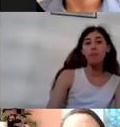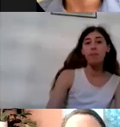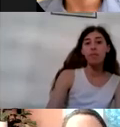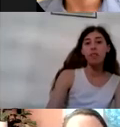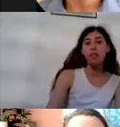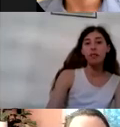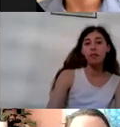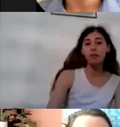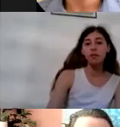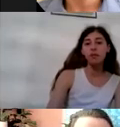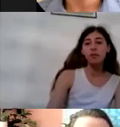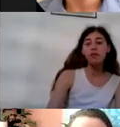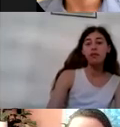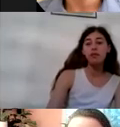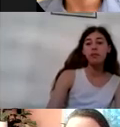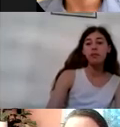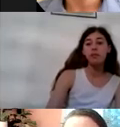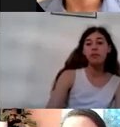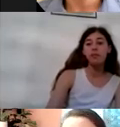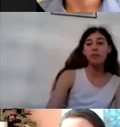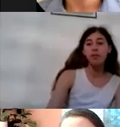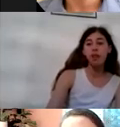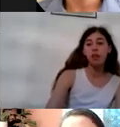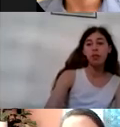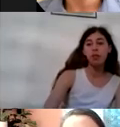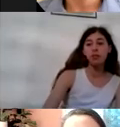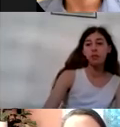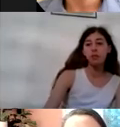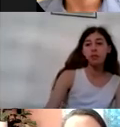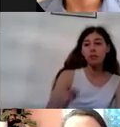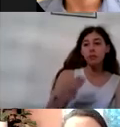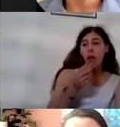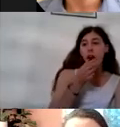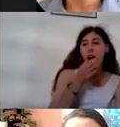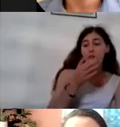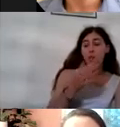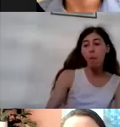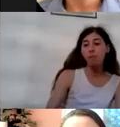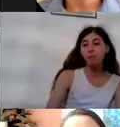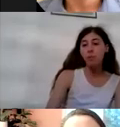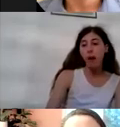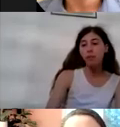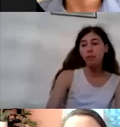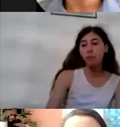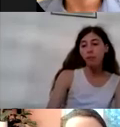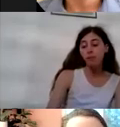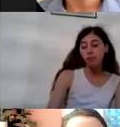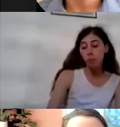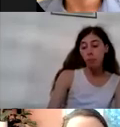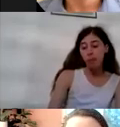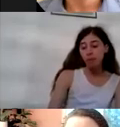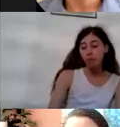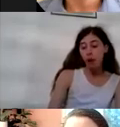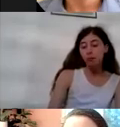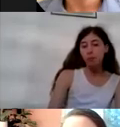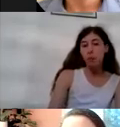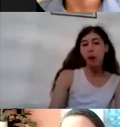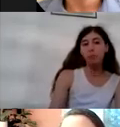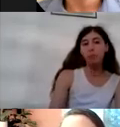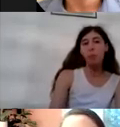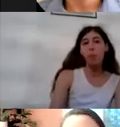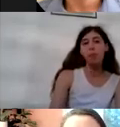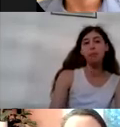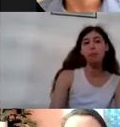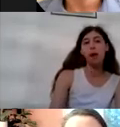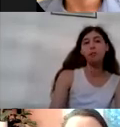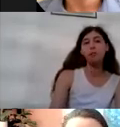So, what is this story about, and what does it mean? What is the author's perspective on